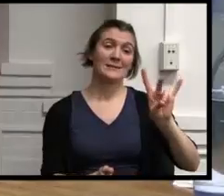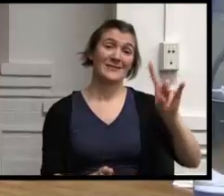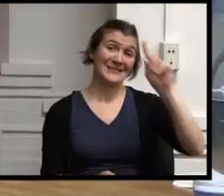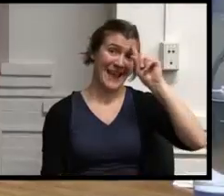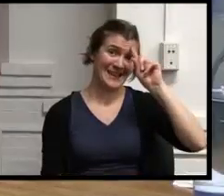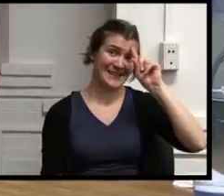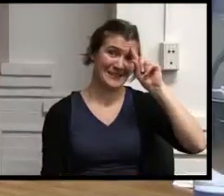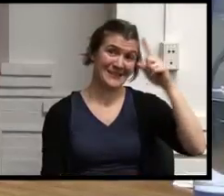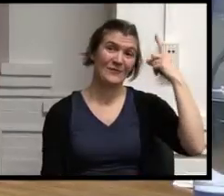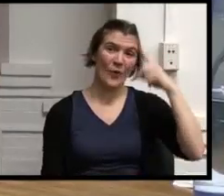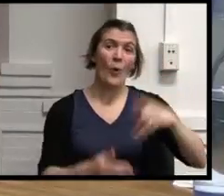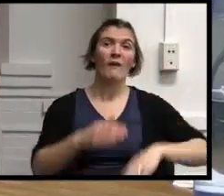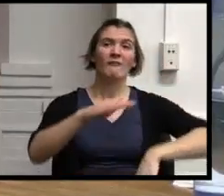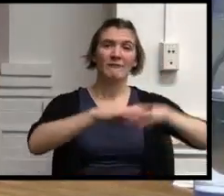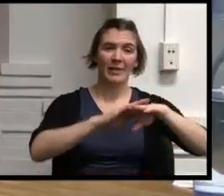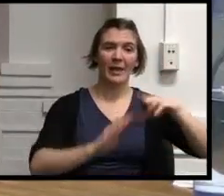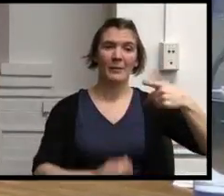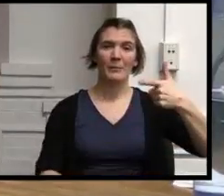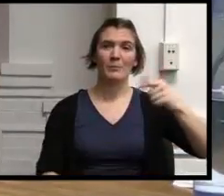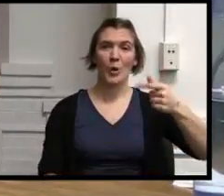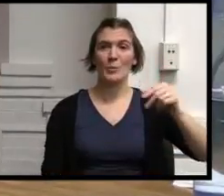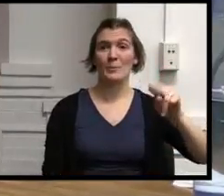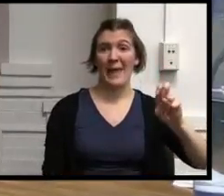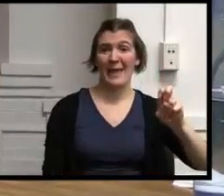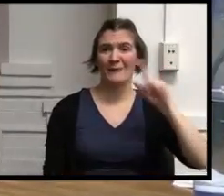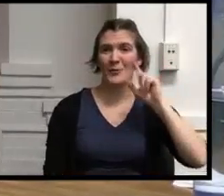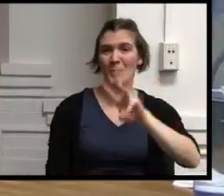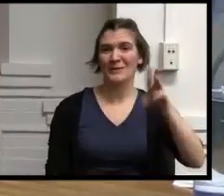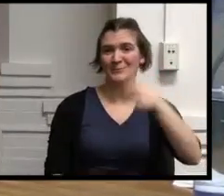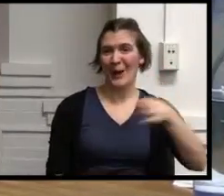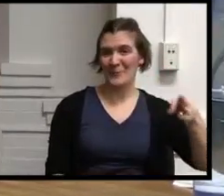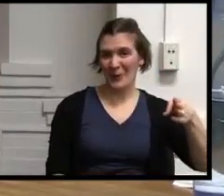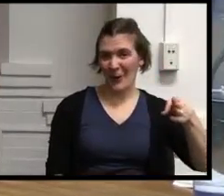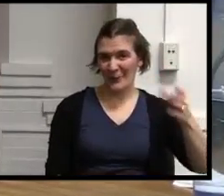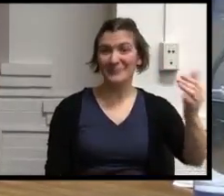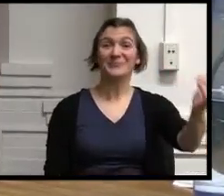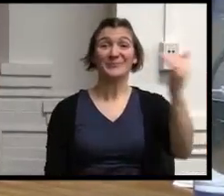$1,532.87 to fill the propane tank at the West Brattleboro Fire Station.